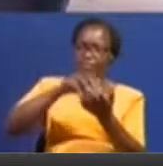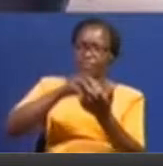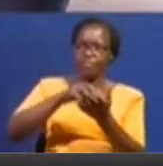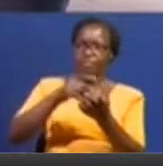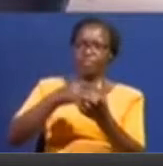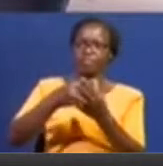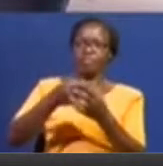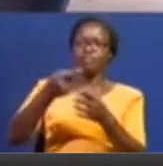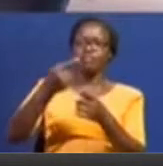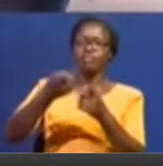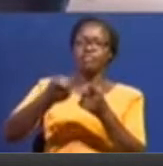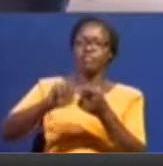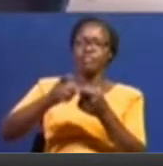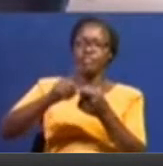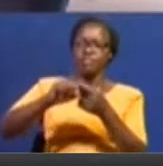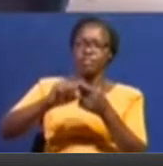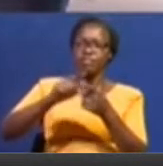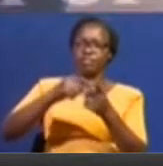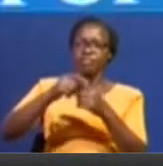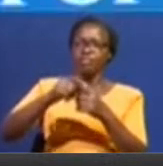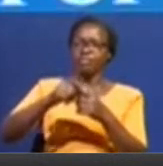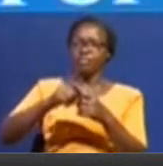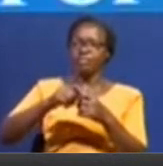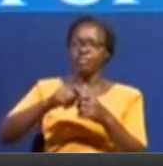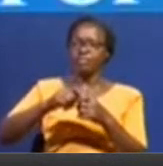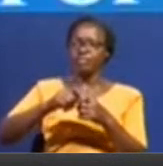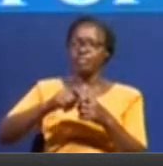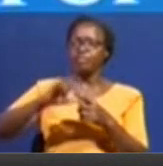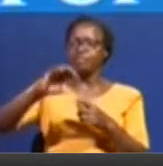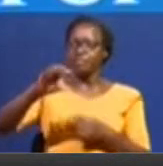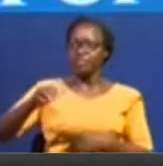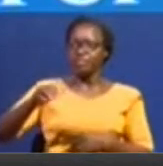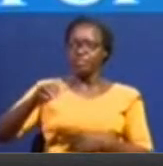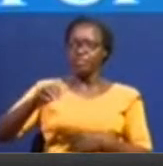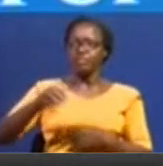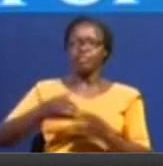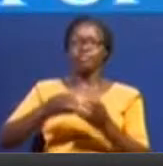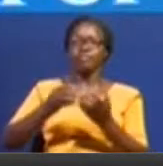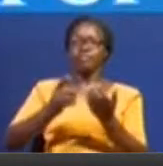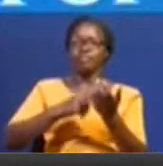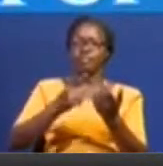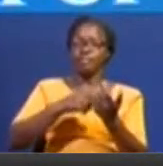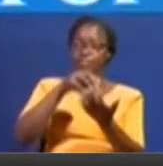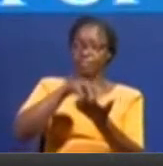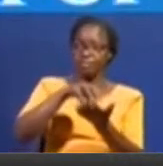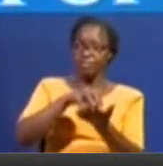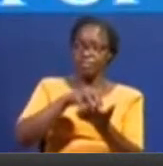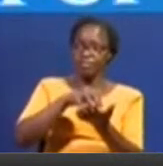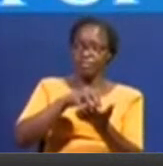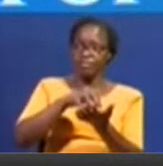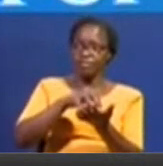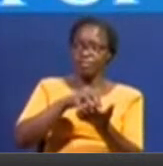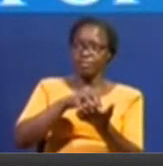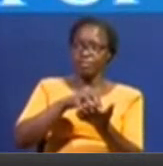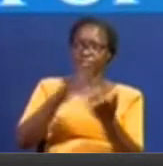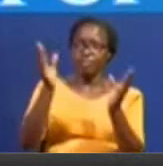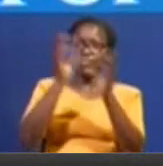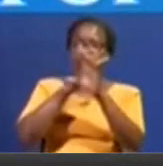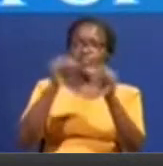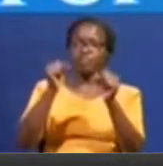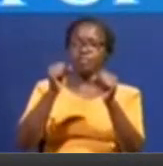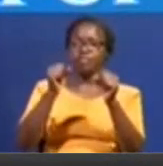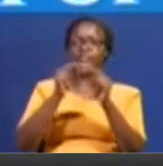is the tallying takes place, and then to the county tallying station. The presidential results